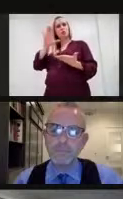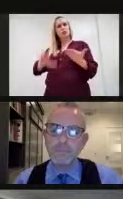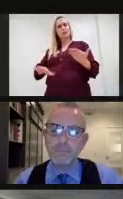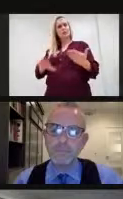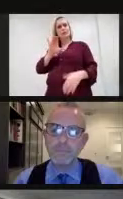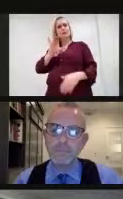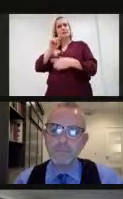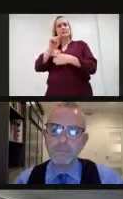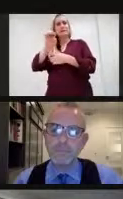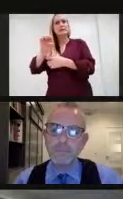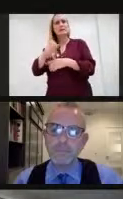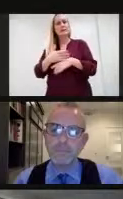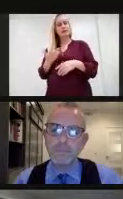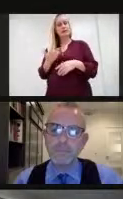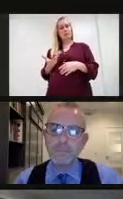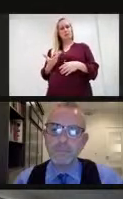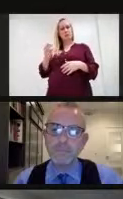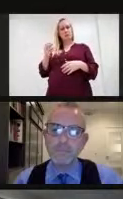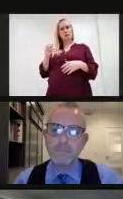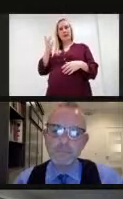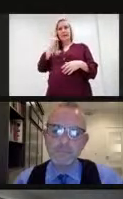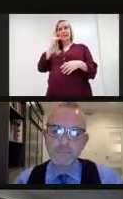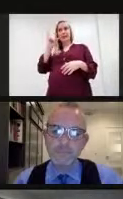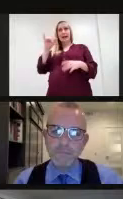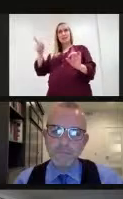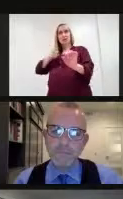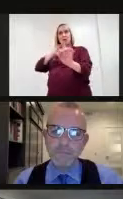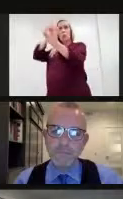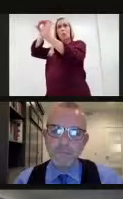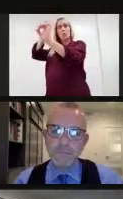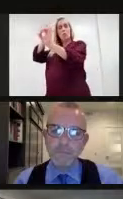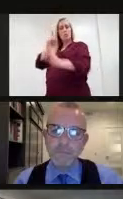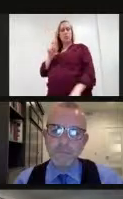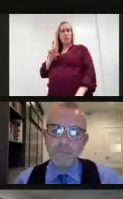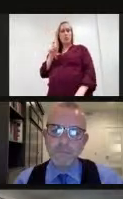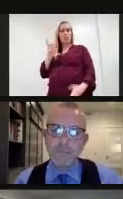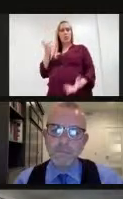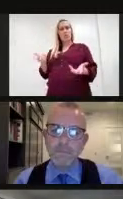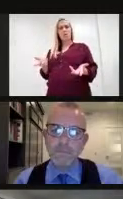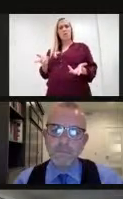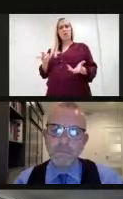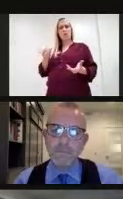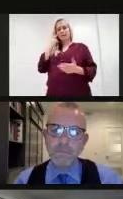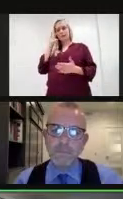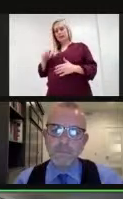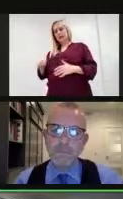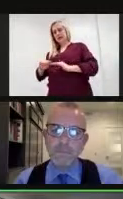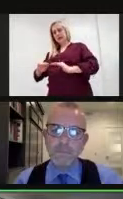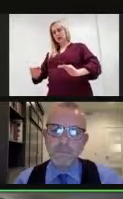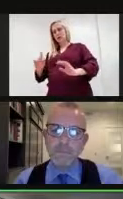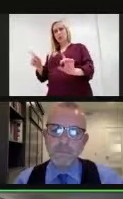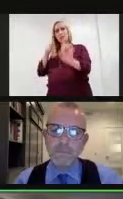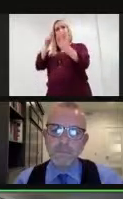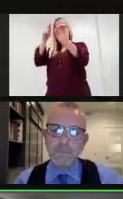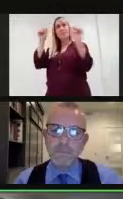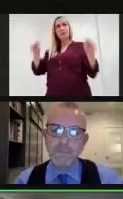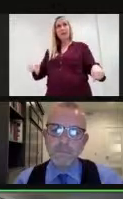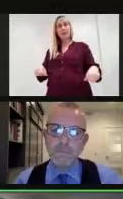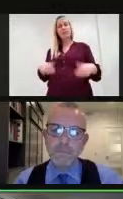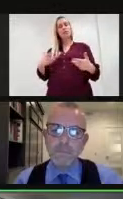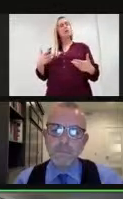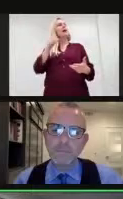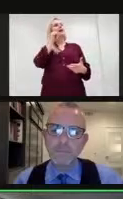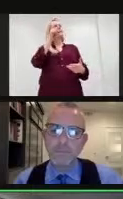not entirely clear. They see that as a potential. They see where they are. I didn't hear